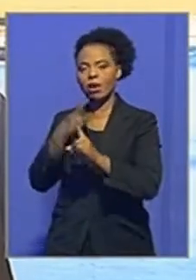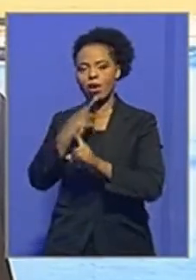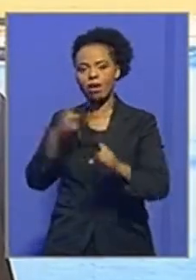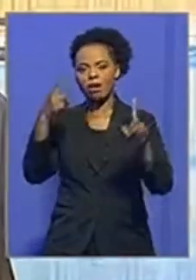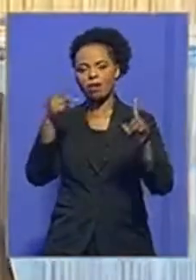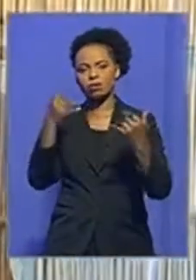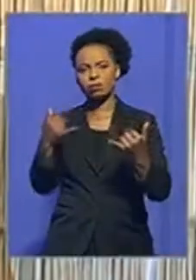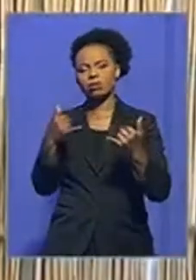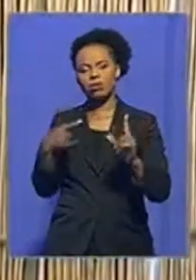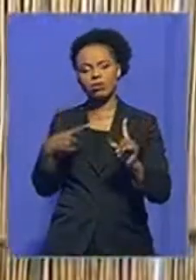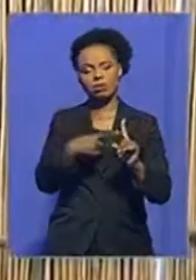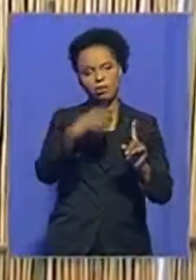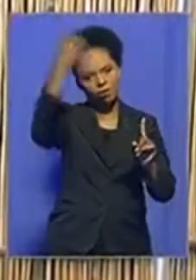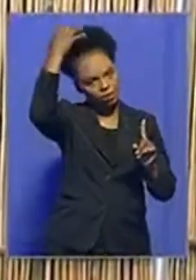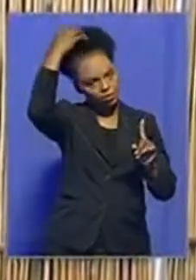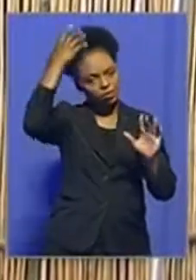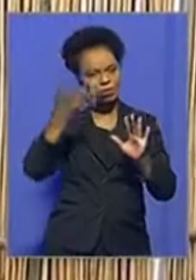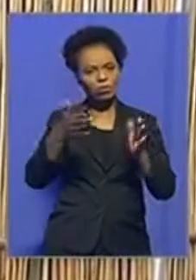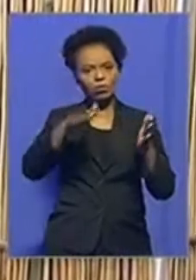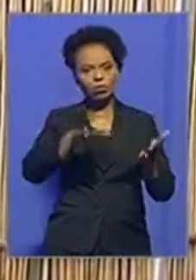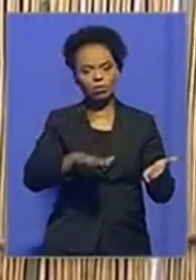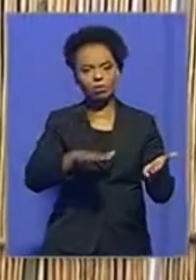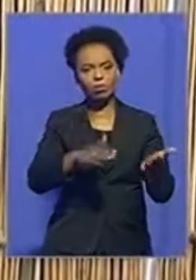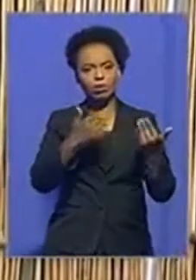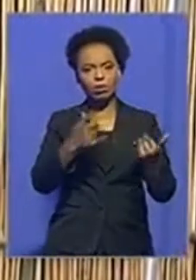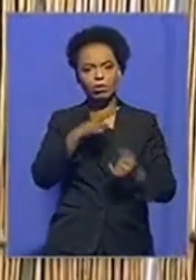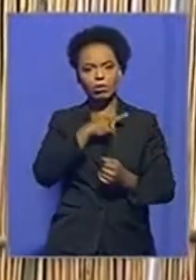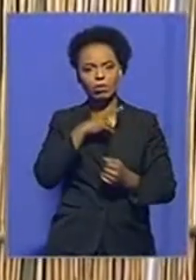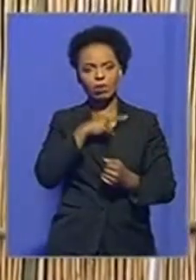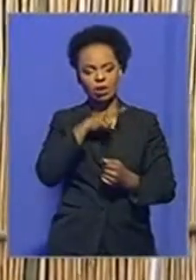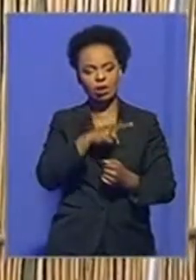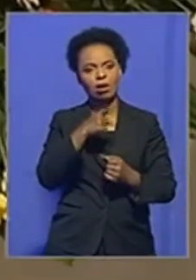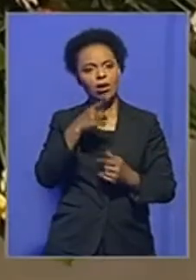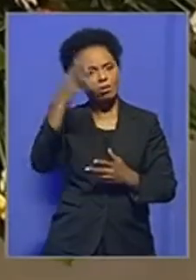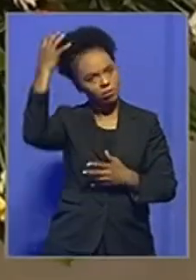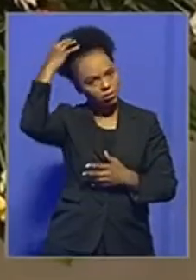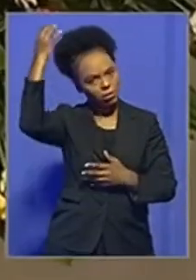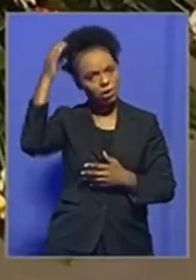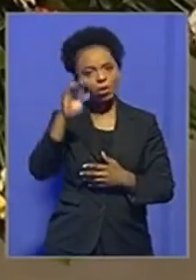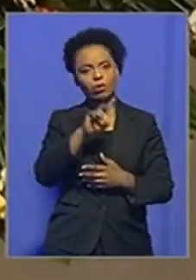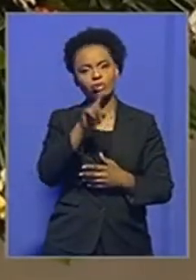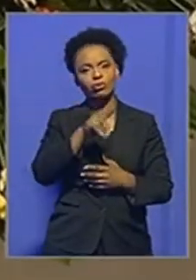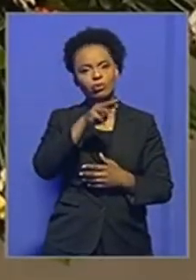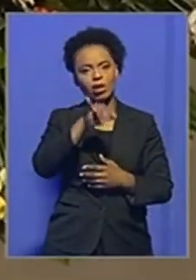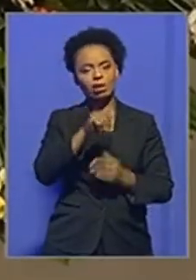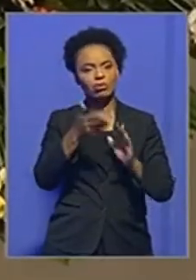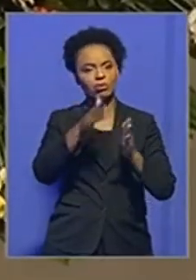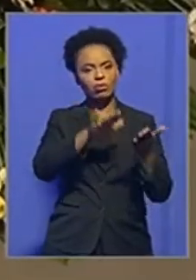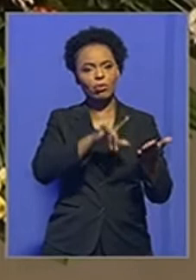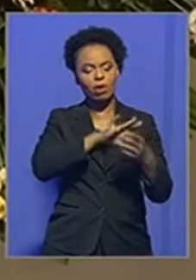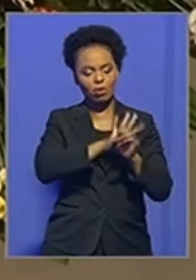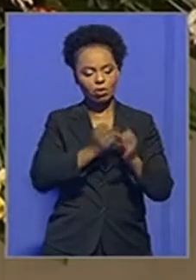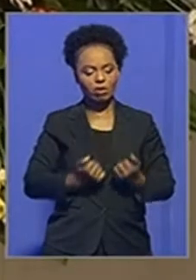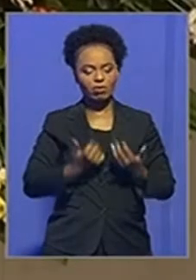o kgontišeditše babegaditaba gore Kgoši o hlokofetše ka lebaka la COVID-19. Bjalo ka karolo ya setšo sa Mazulu,